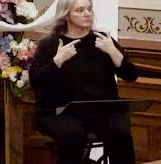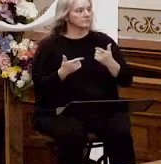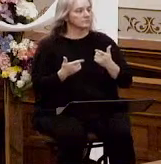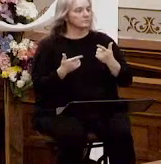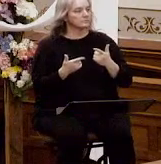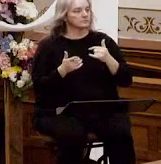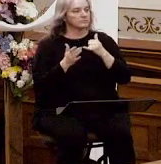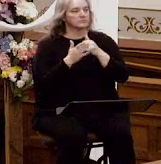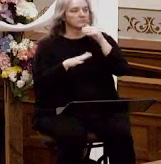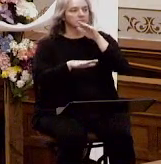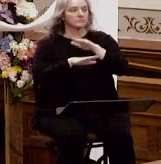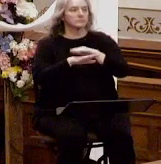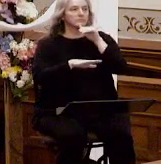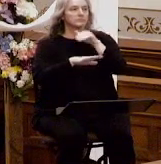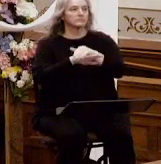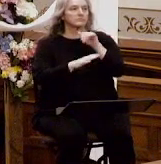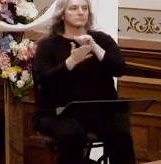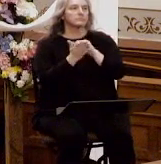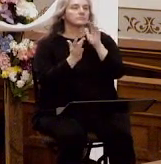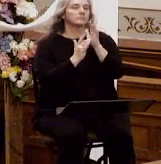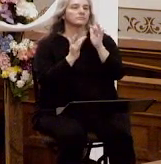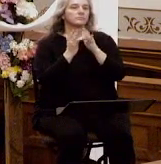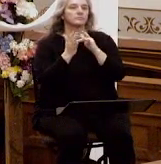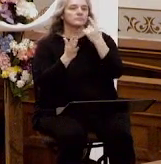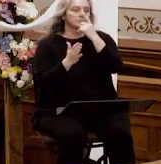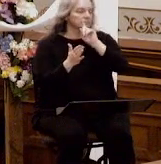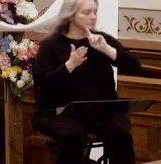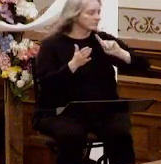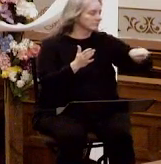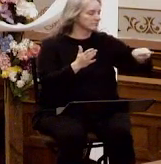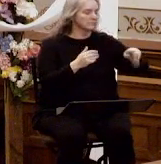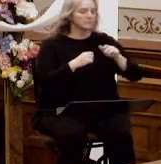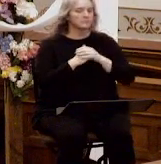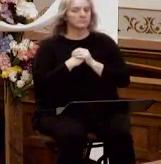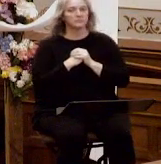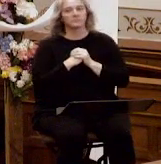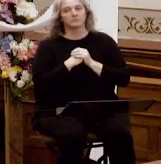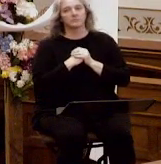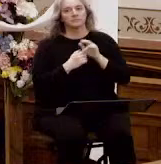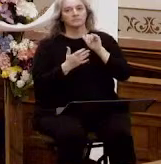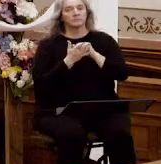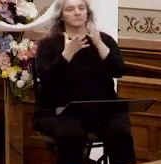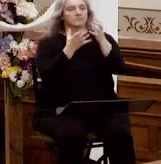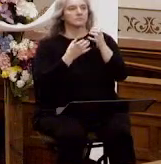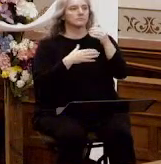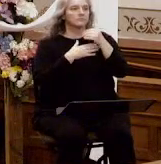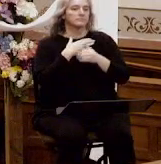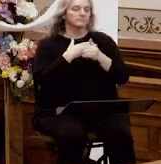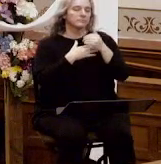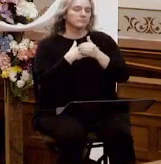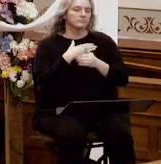It was on the night that Jesus was to be betrayed that he took the bread